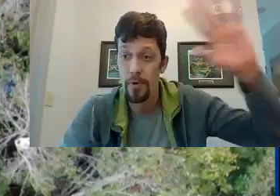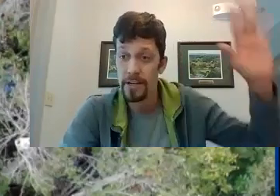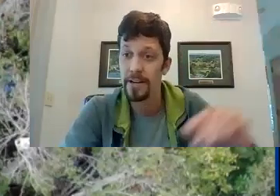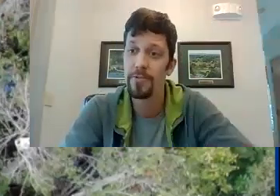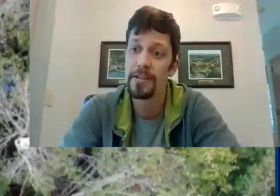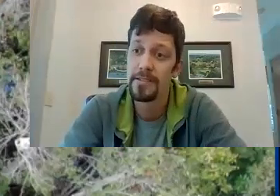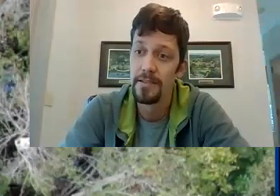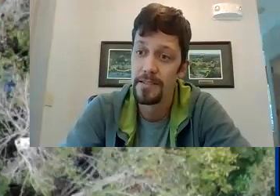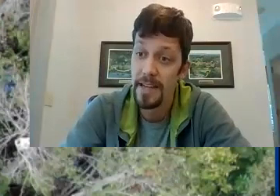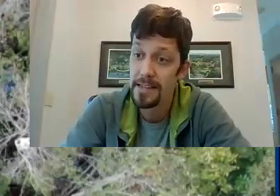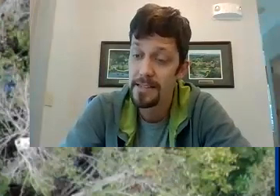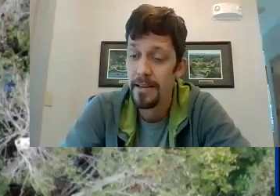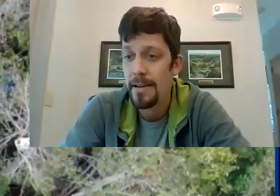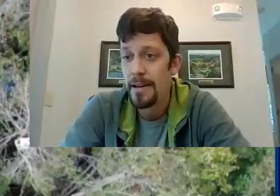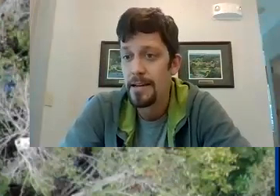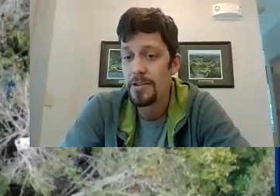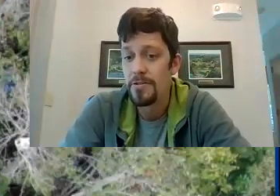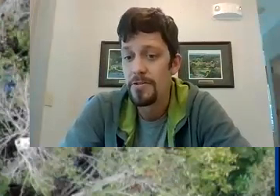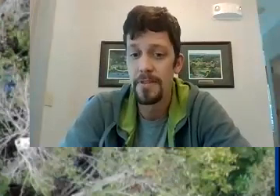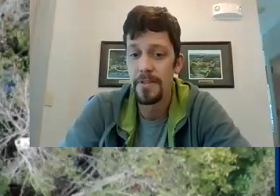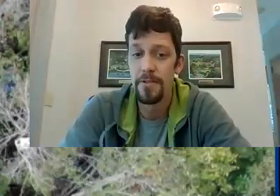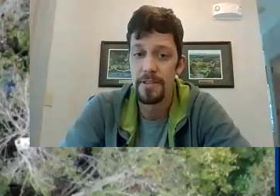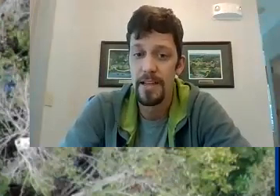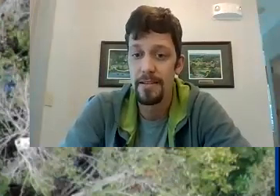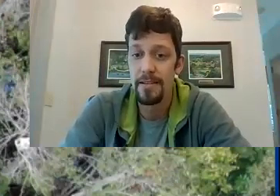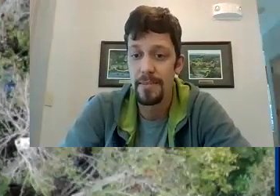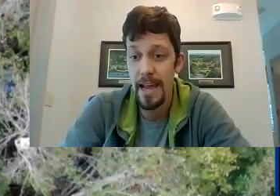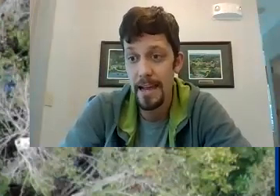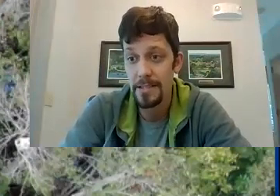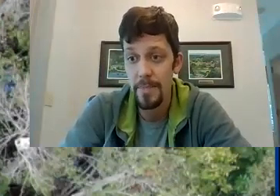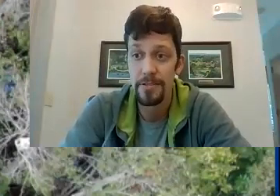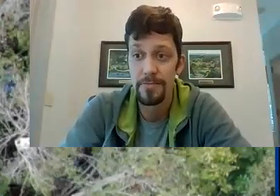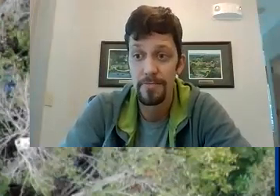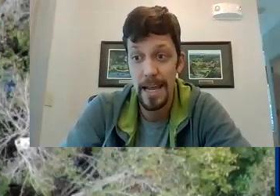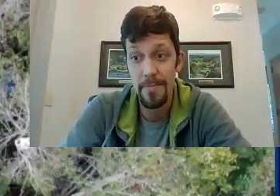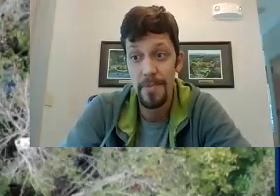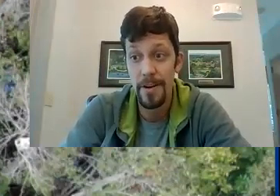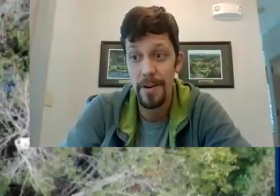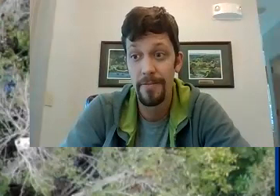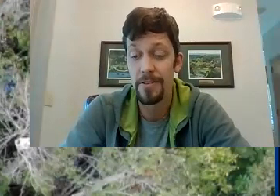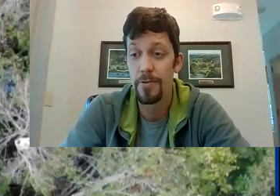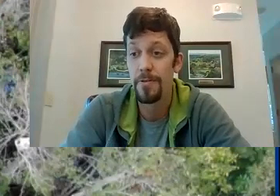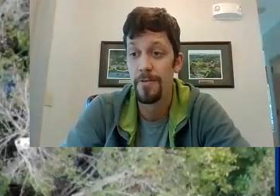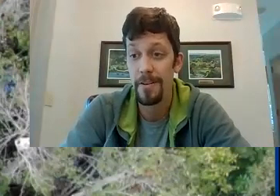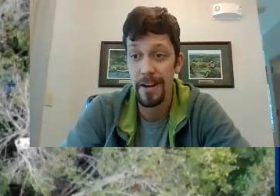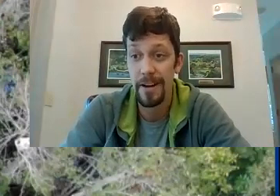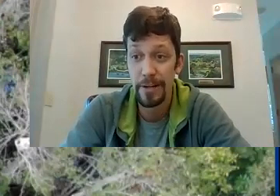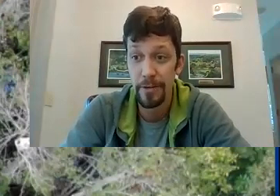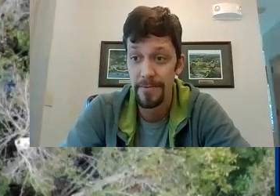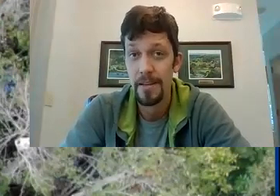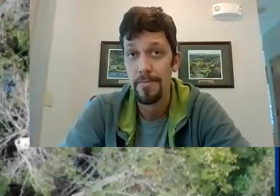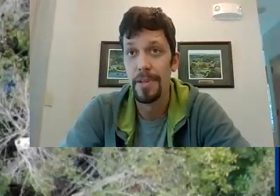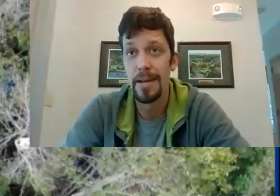western territories and states. And so you have those that can. So bears can be very, very territorial and very, very